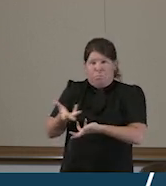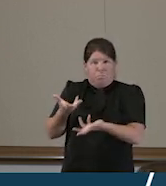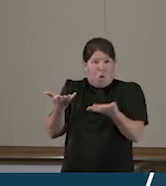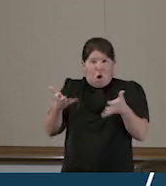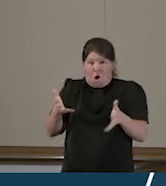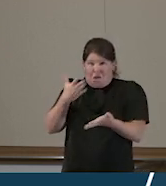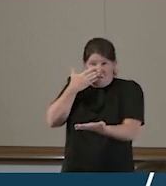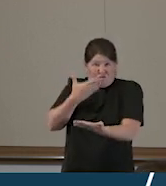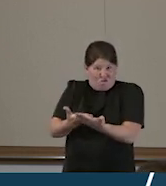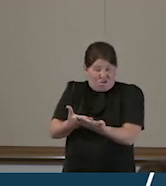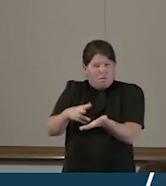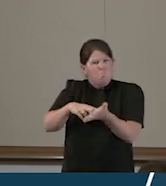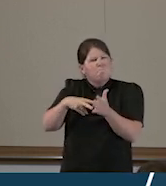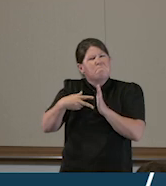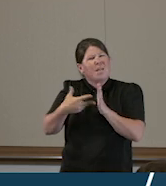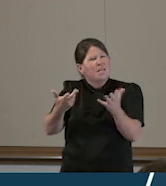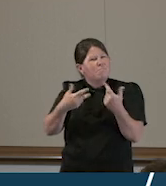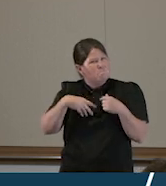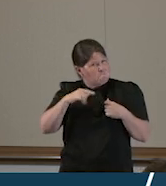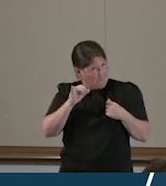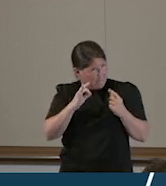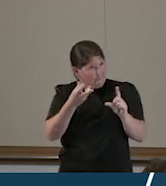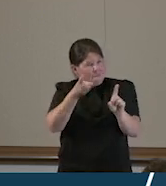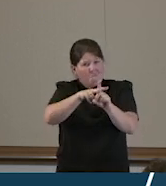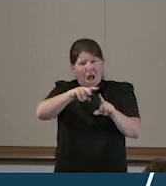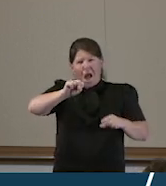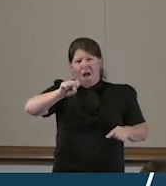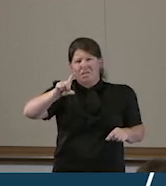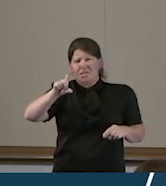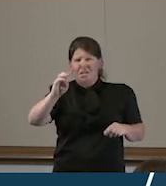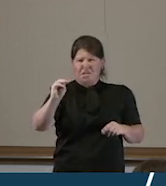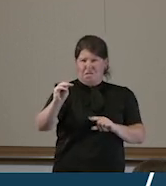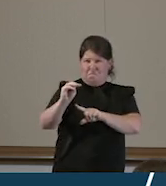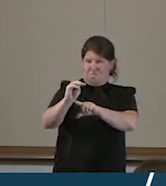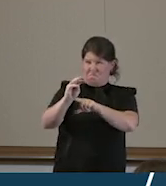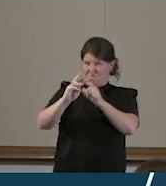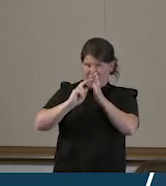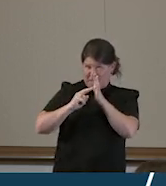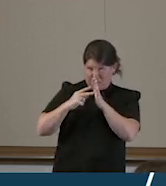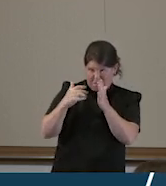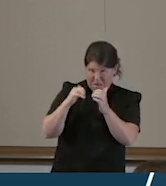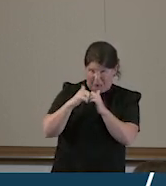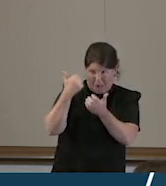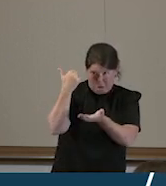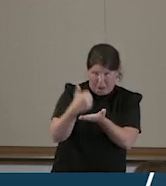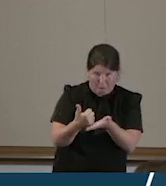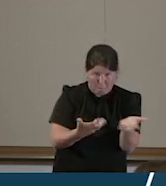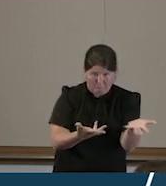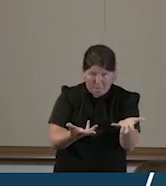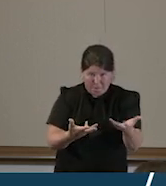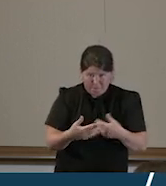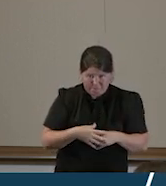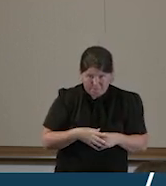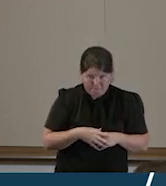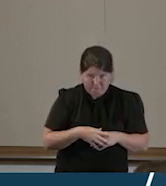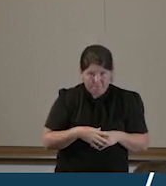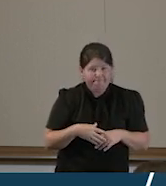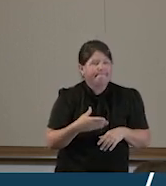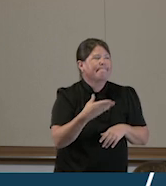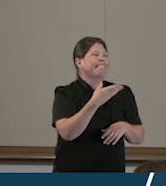Okay, so oftentimes, and I get this question a lot, you're gonna go place this on file with things